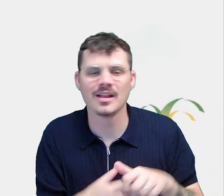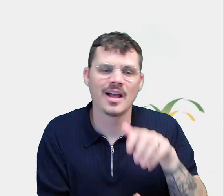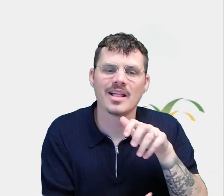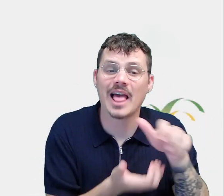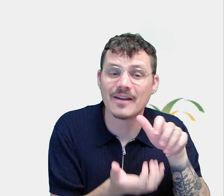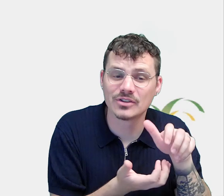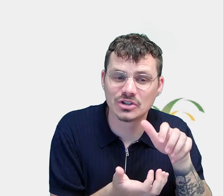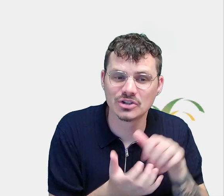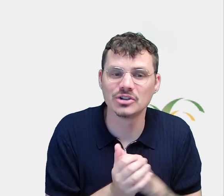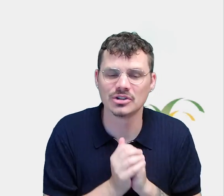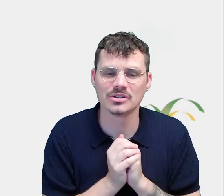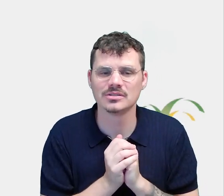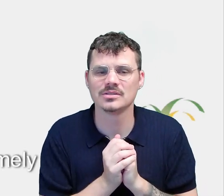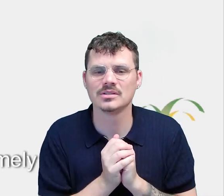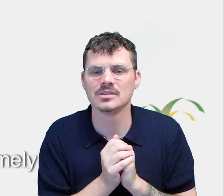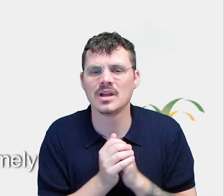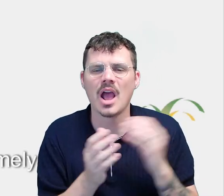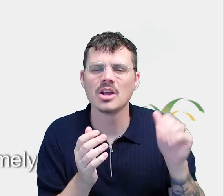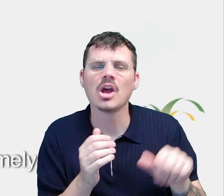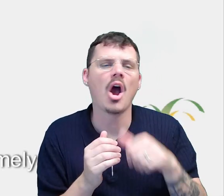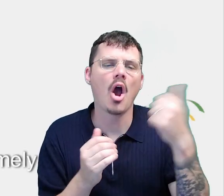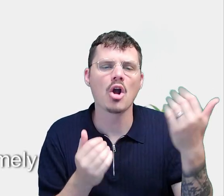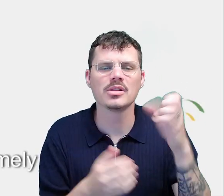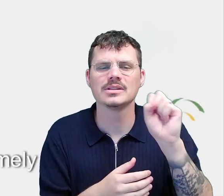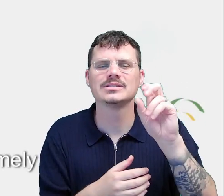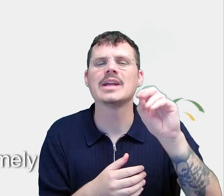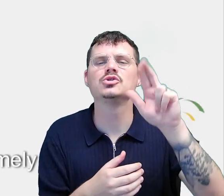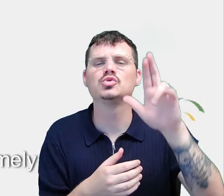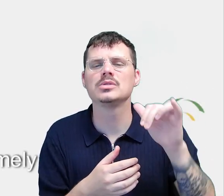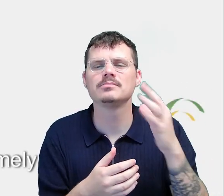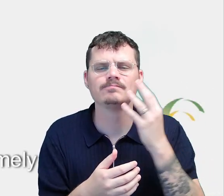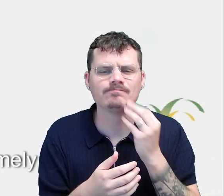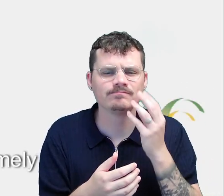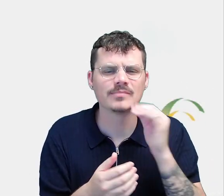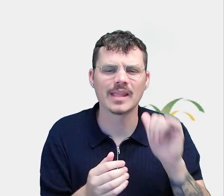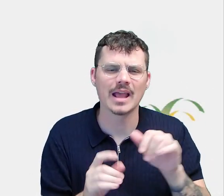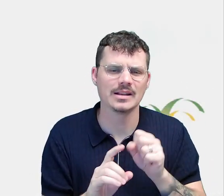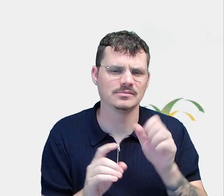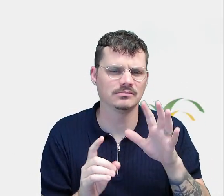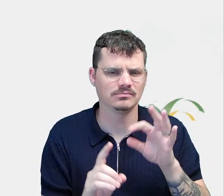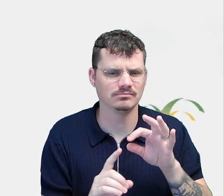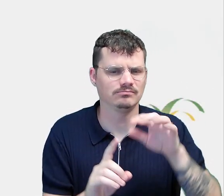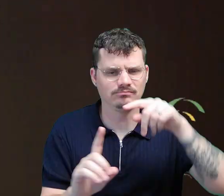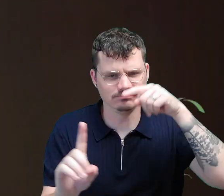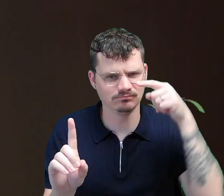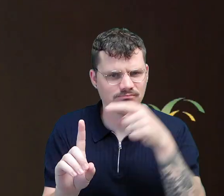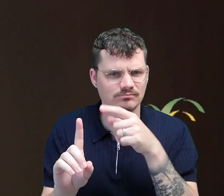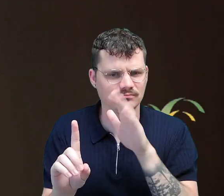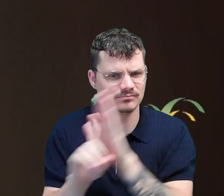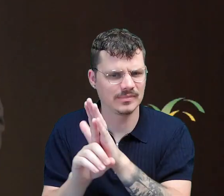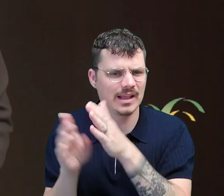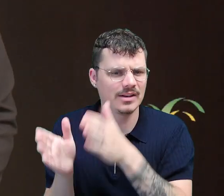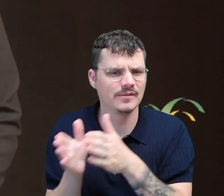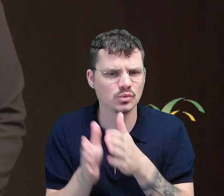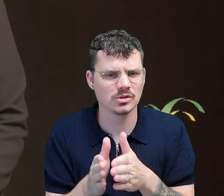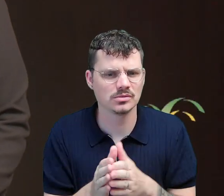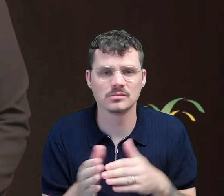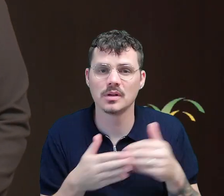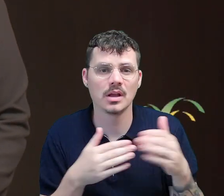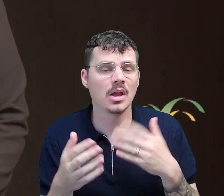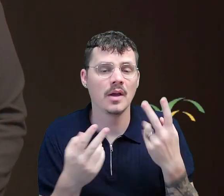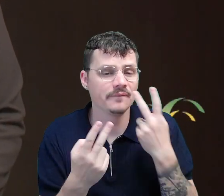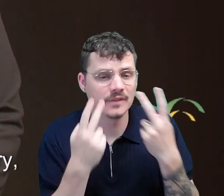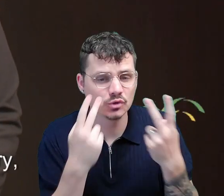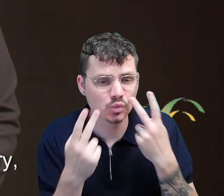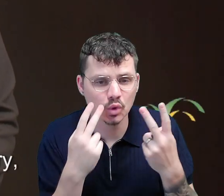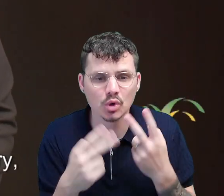laughter, and other sensory experiences, extremely individualized, whether it be a